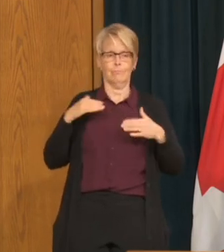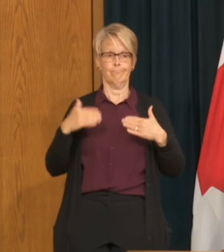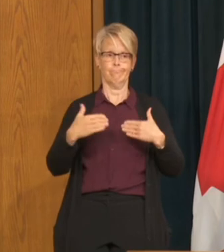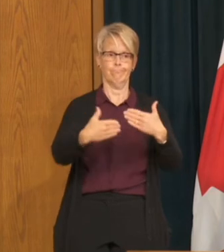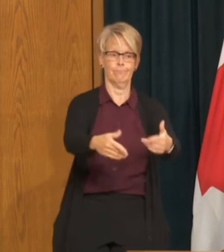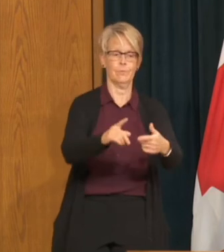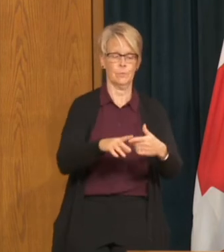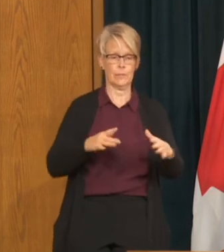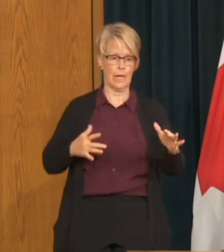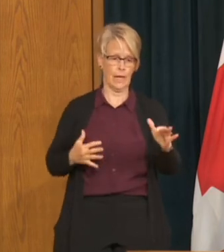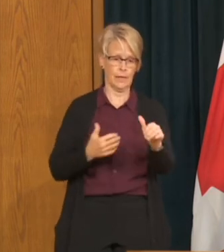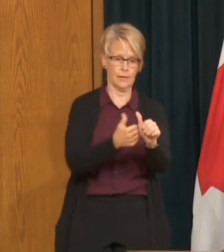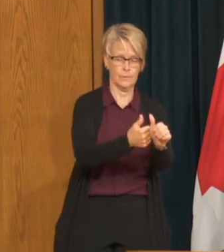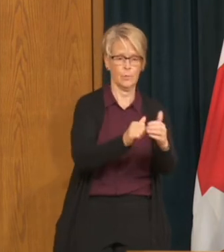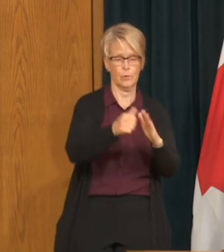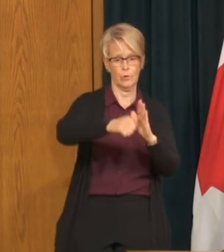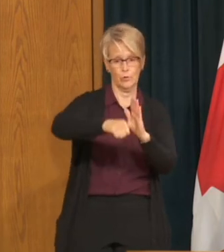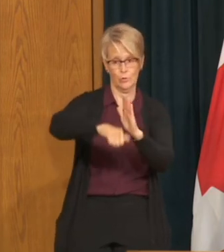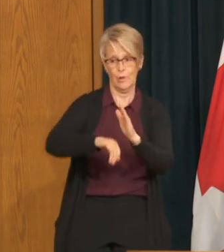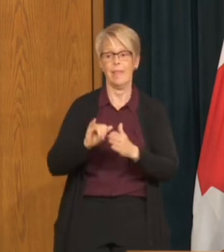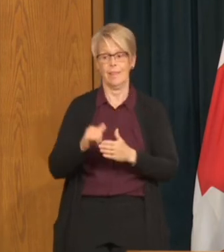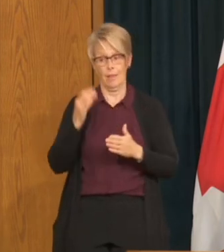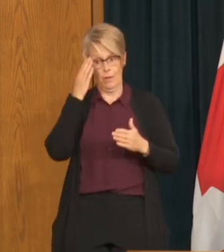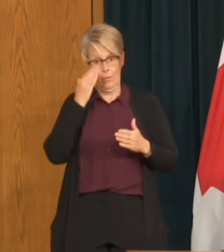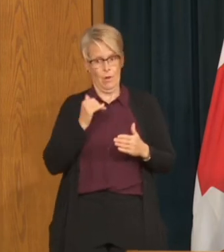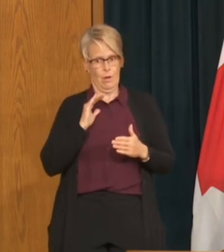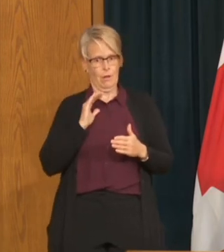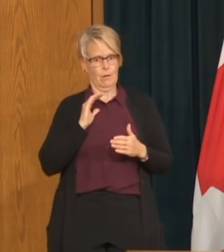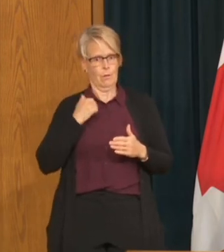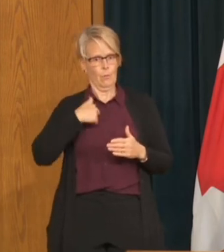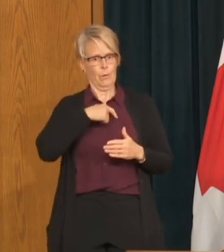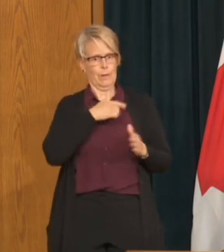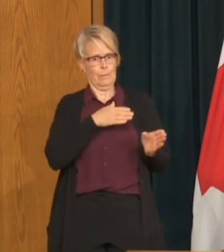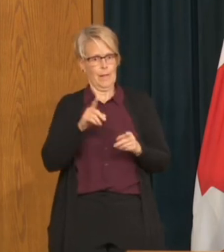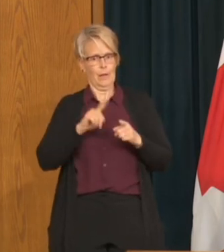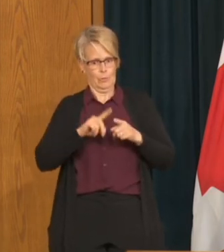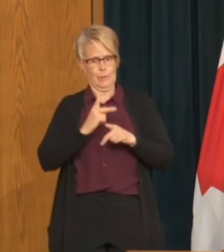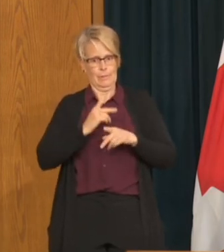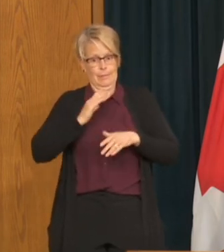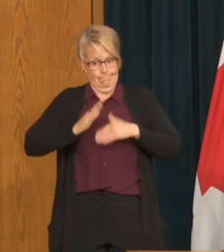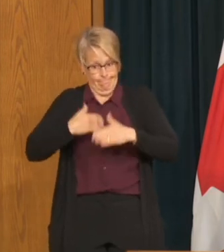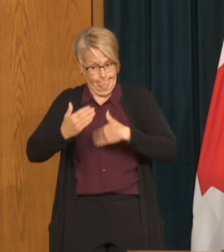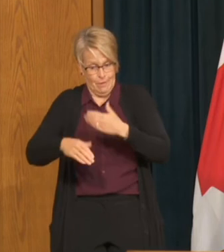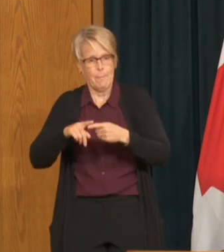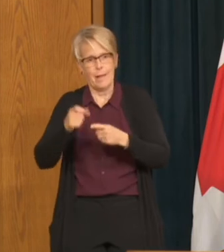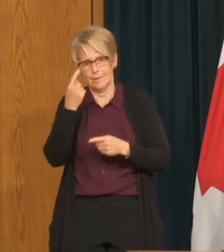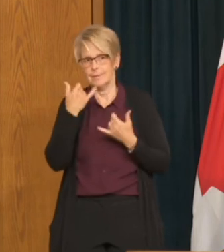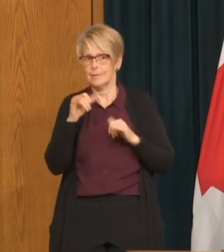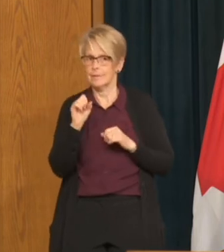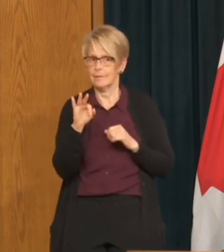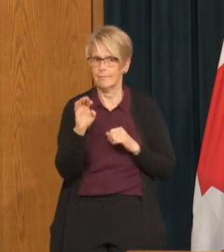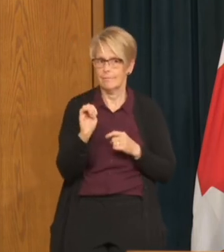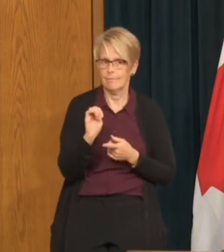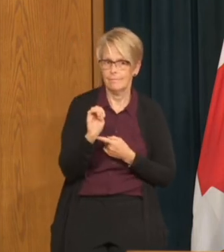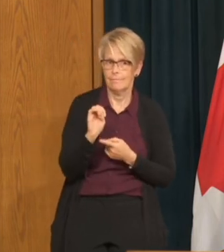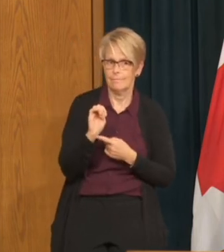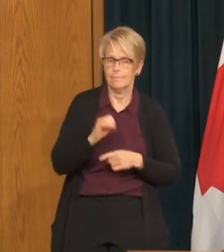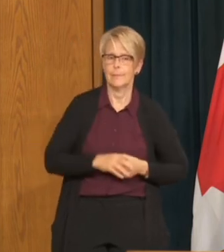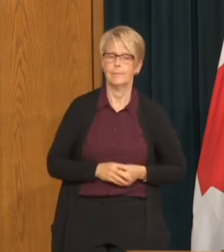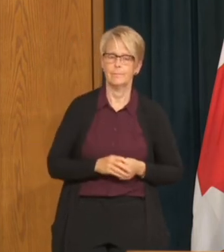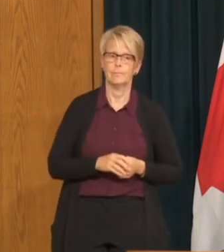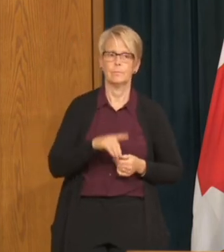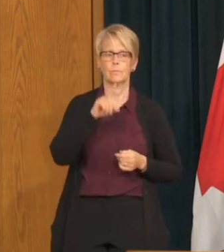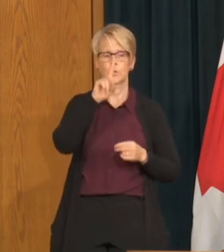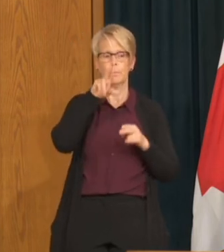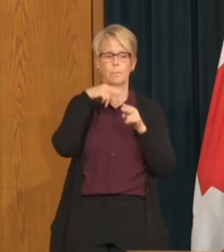for surgery. Certainly, that's why we're moving as quickly as we can while still being safe with this. But